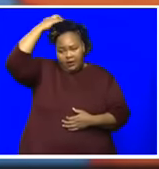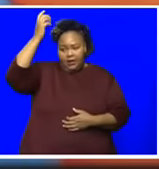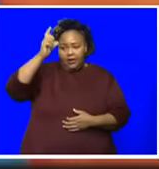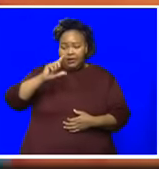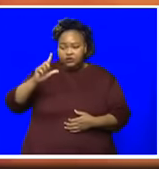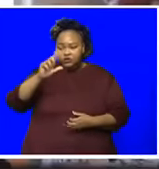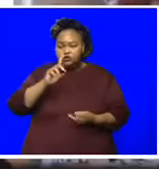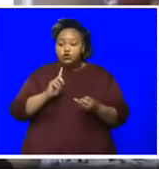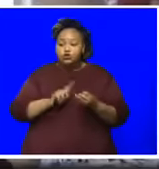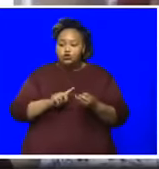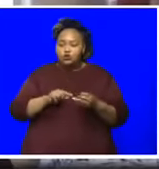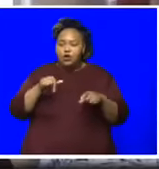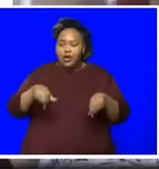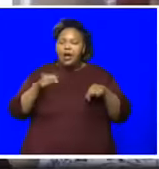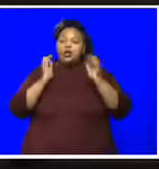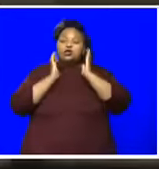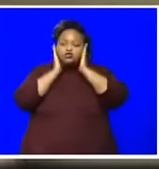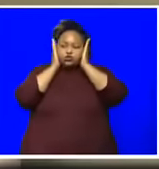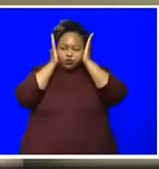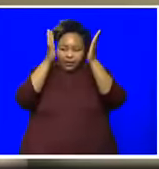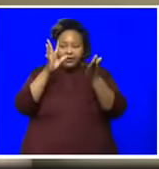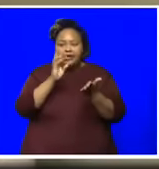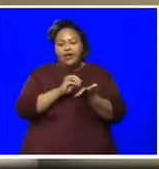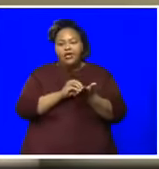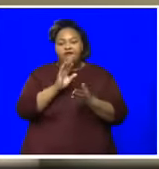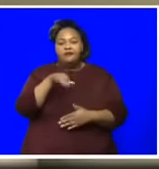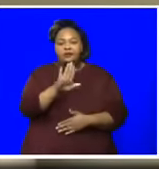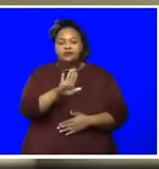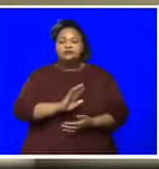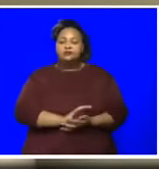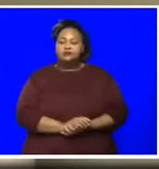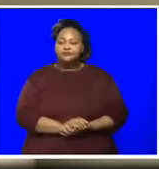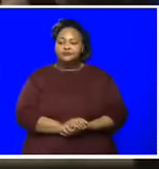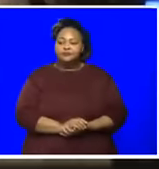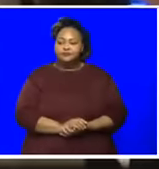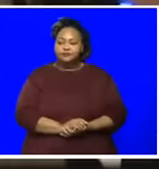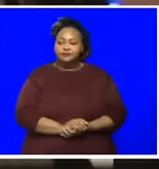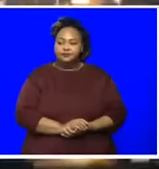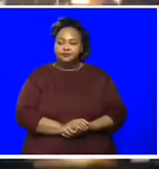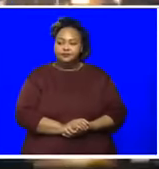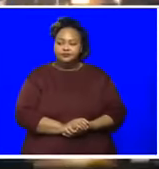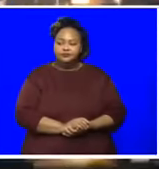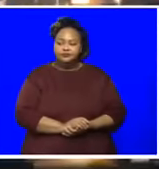laseSwatini. Umbiko uhlanganiswe ngeLinkedIn kule thombe etholakele kaHWPL.